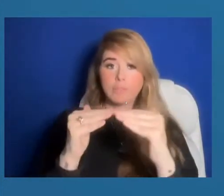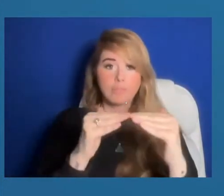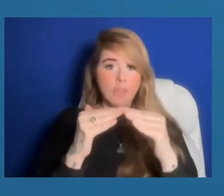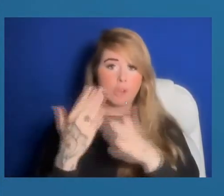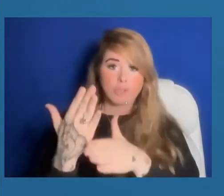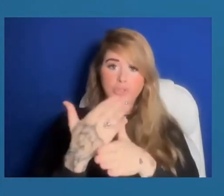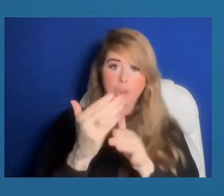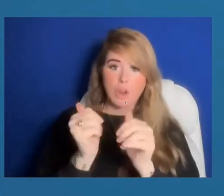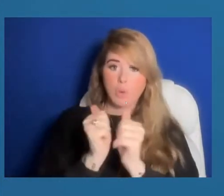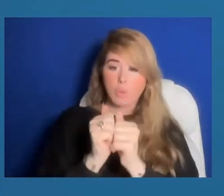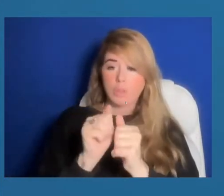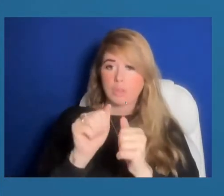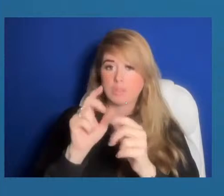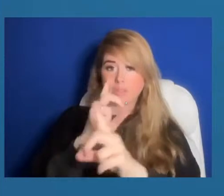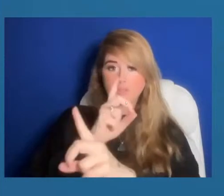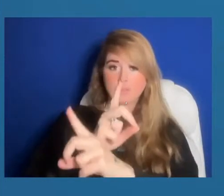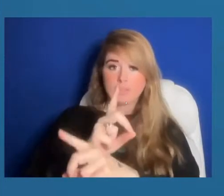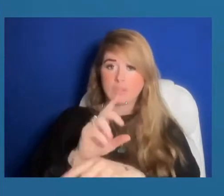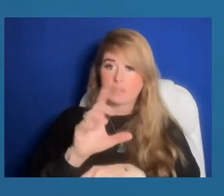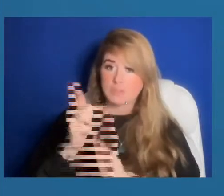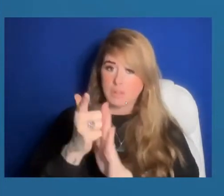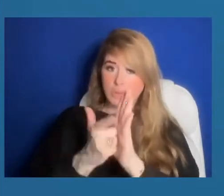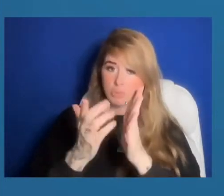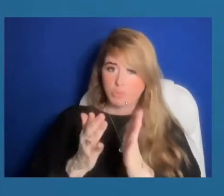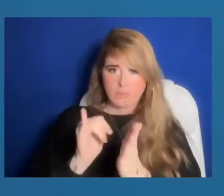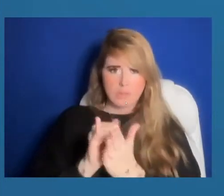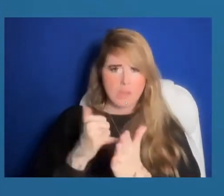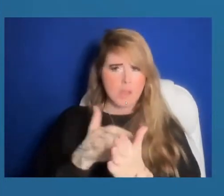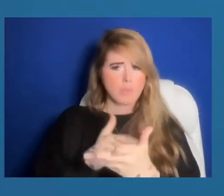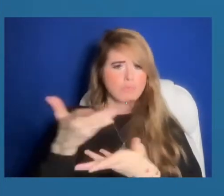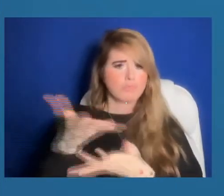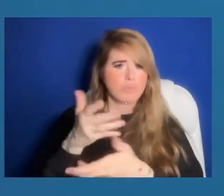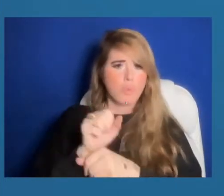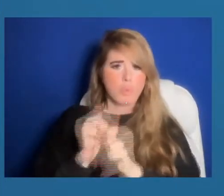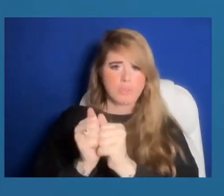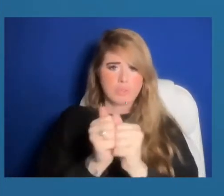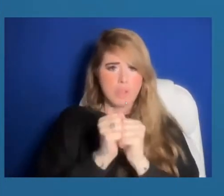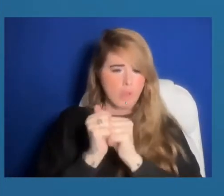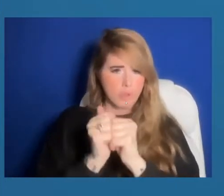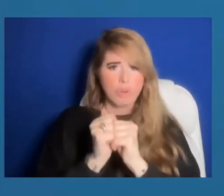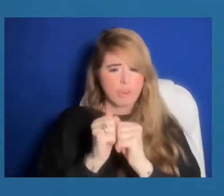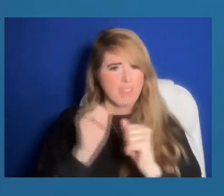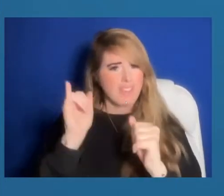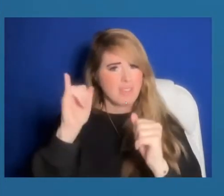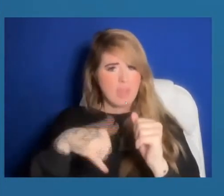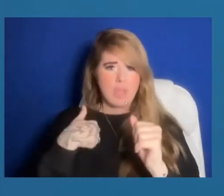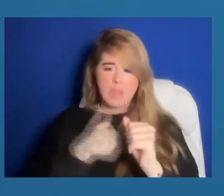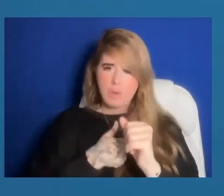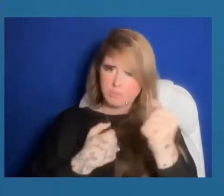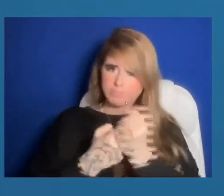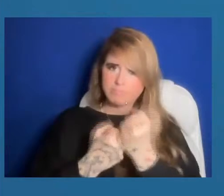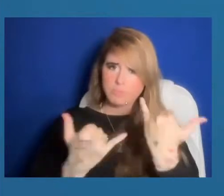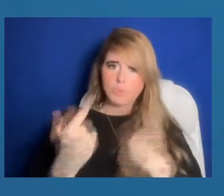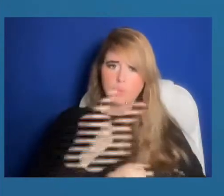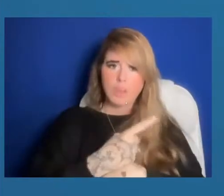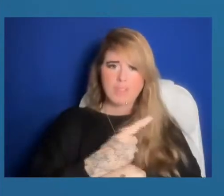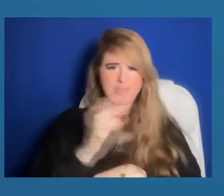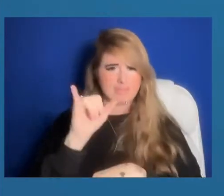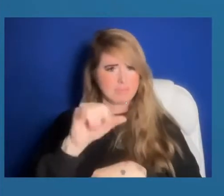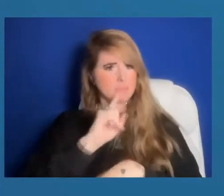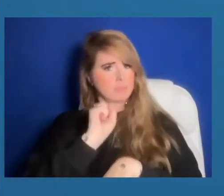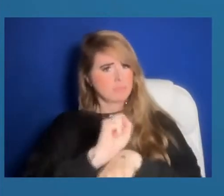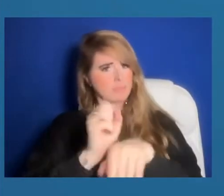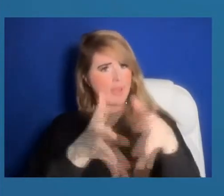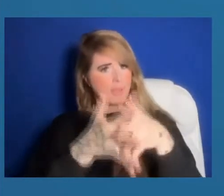counsel, as I said, is a bedrock of American jurisprudence, and we stand by that today. We restore some elements